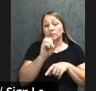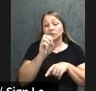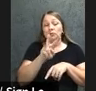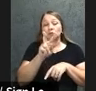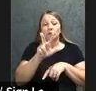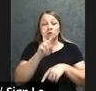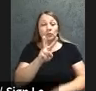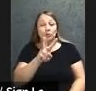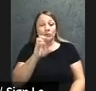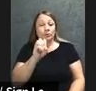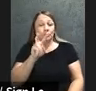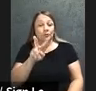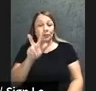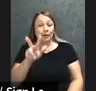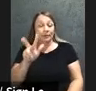1-800-232-0233.